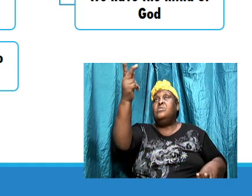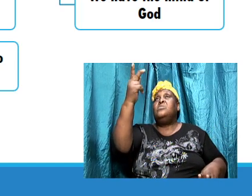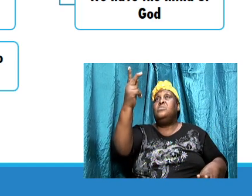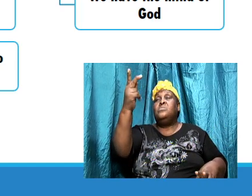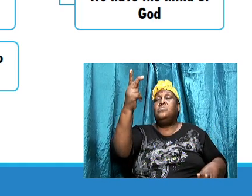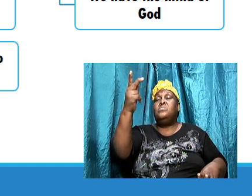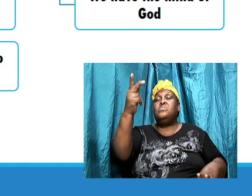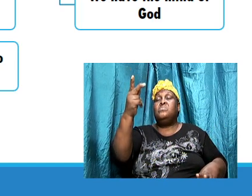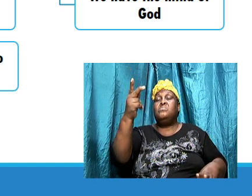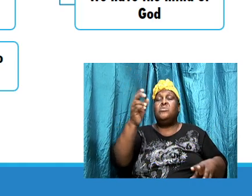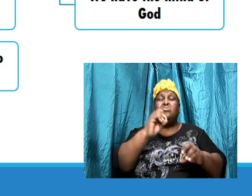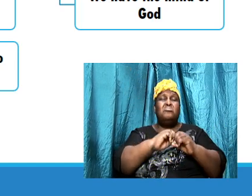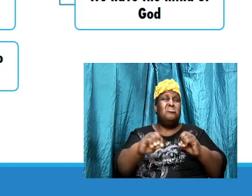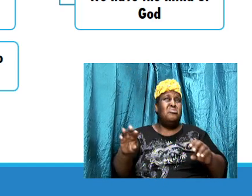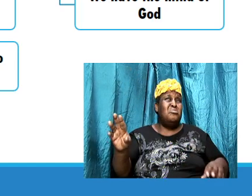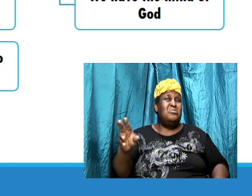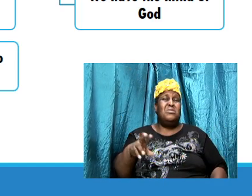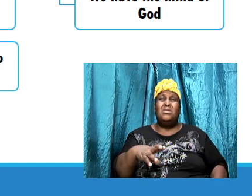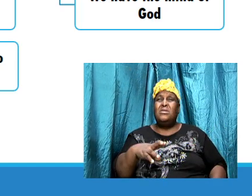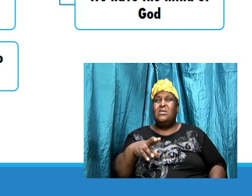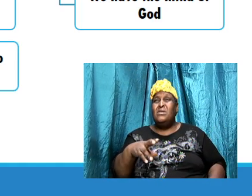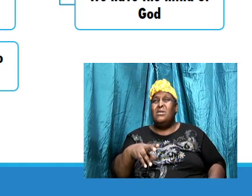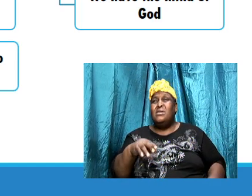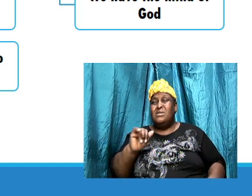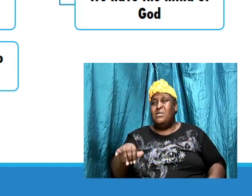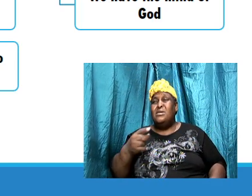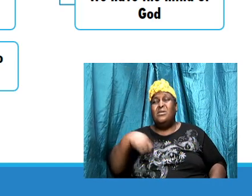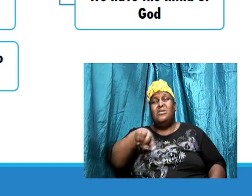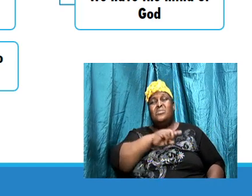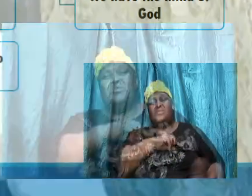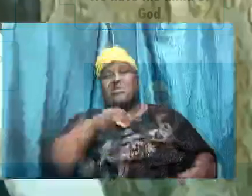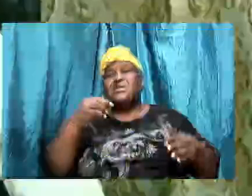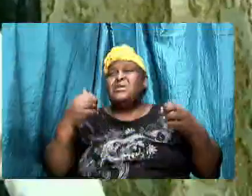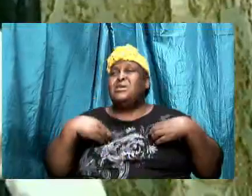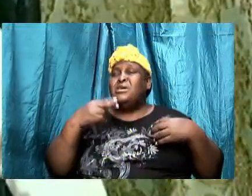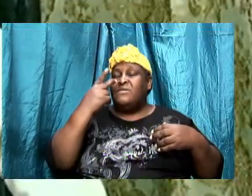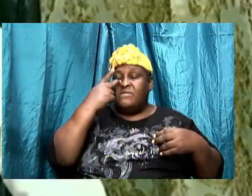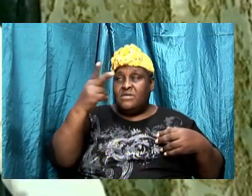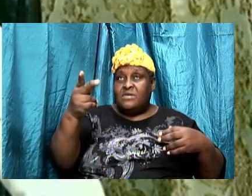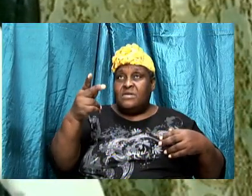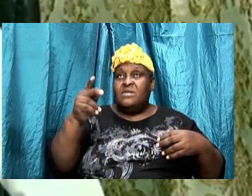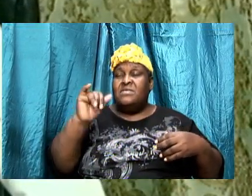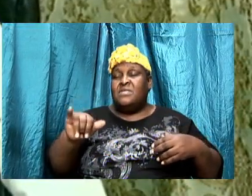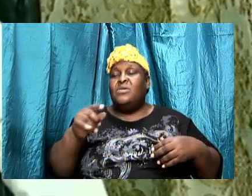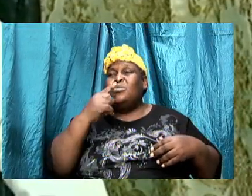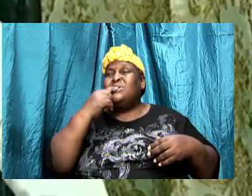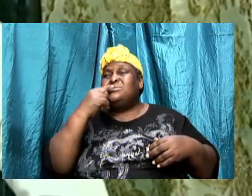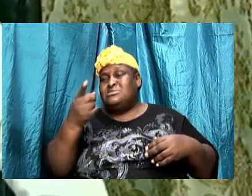that we have viewed that adequately describe,